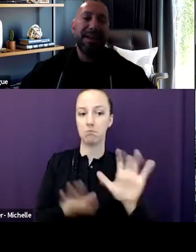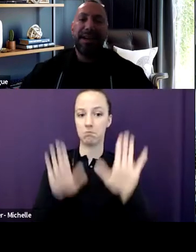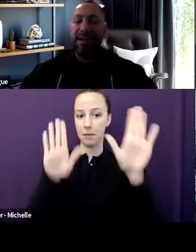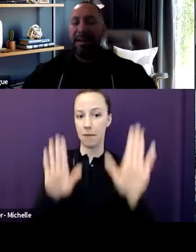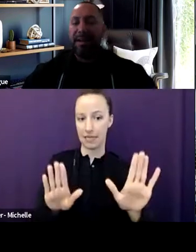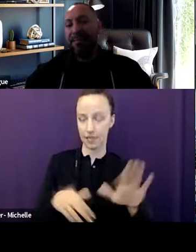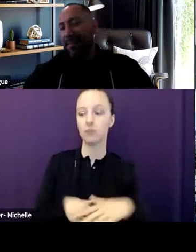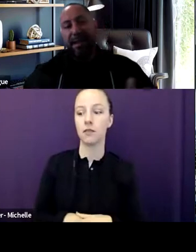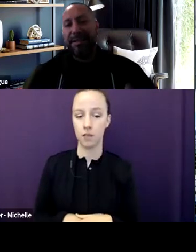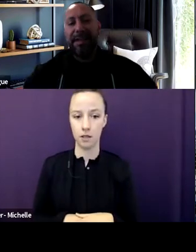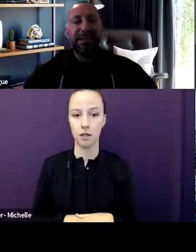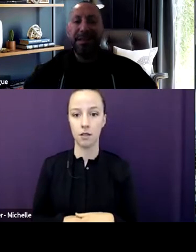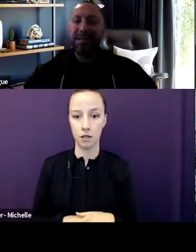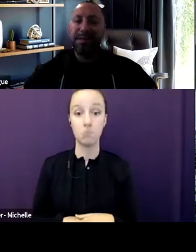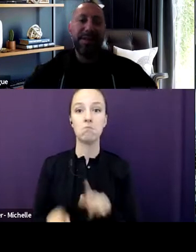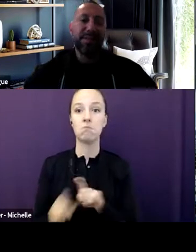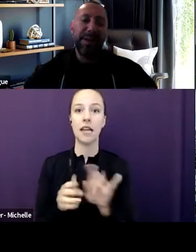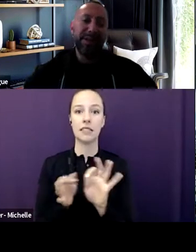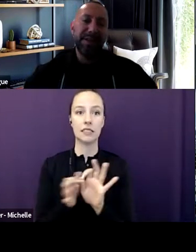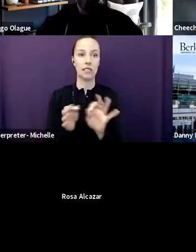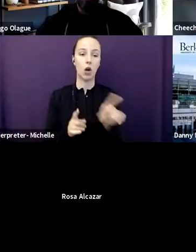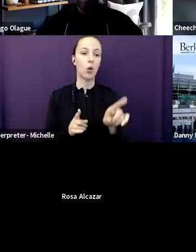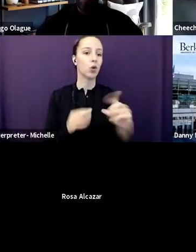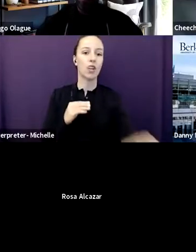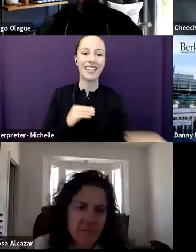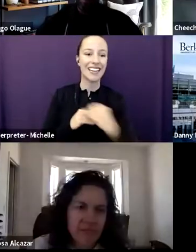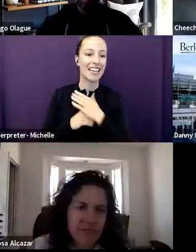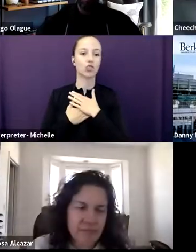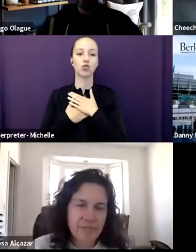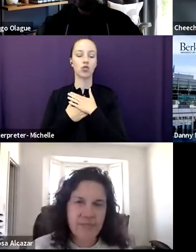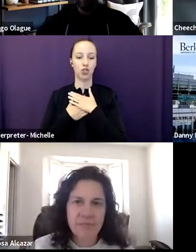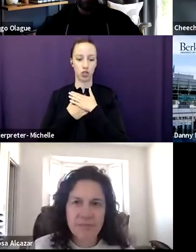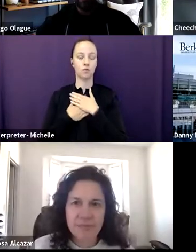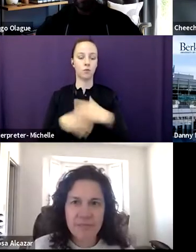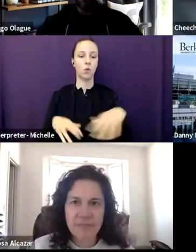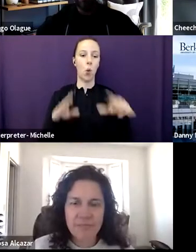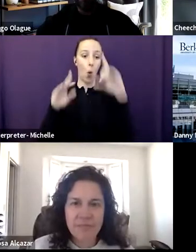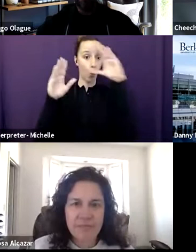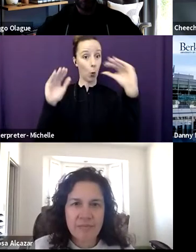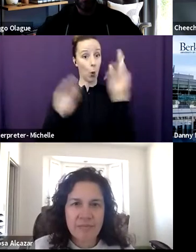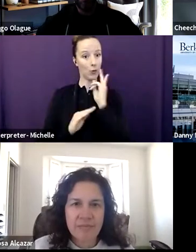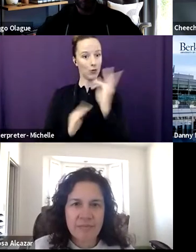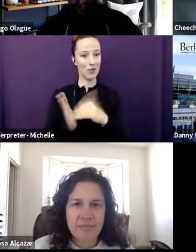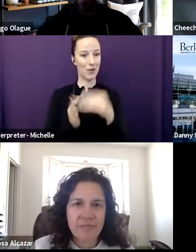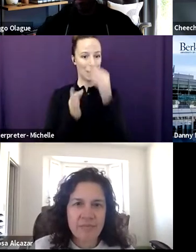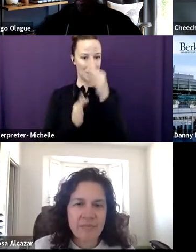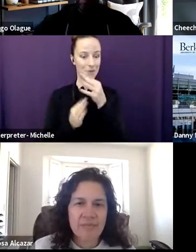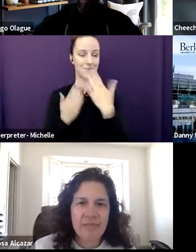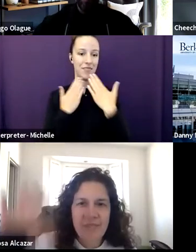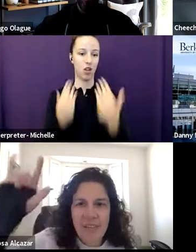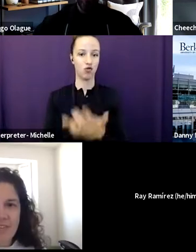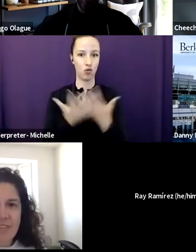amazing. Like I said, you're an inspiration. We hope to see you again soon. Thank you so